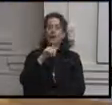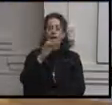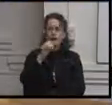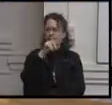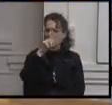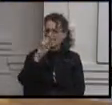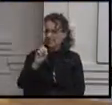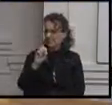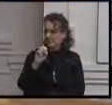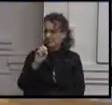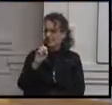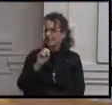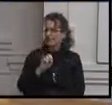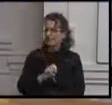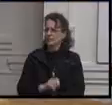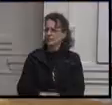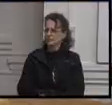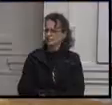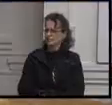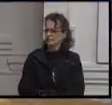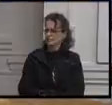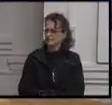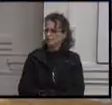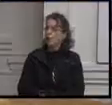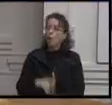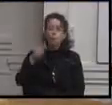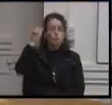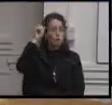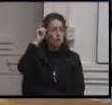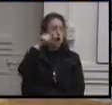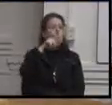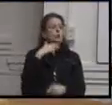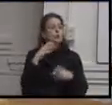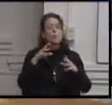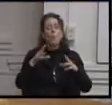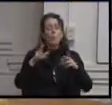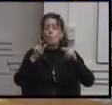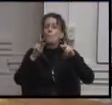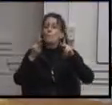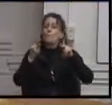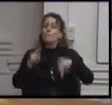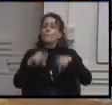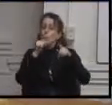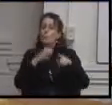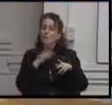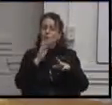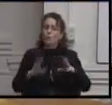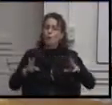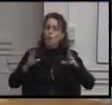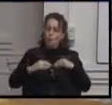It's not nerve-wracking. You don't have to go alone. Two of you can come if you like.